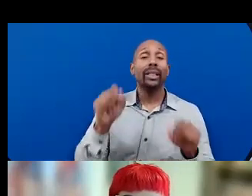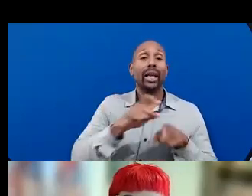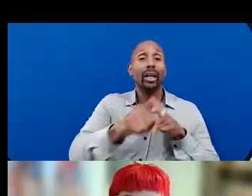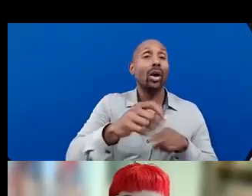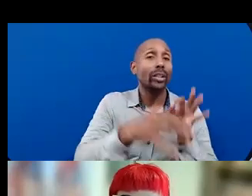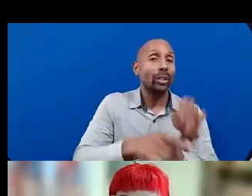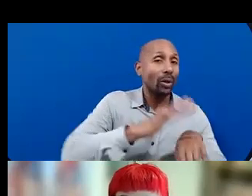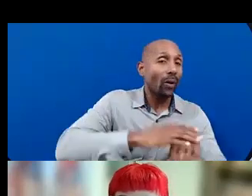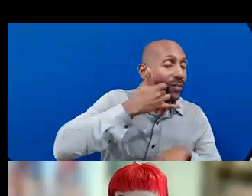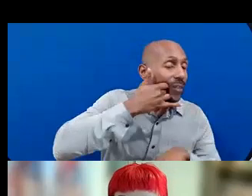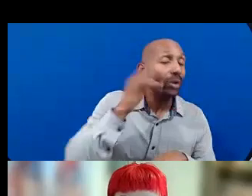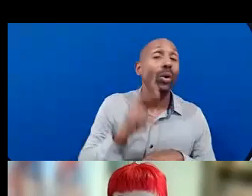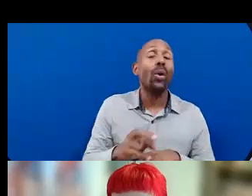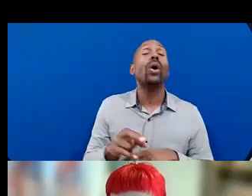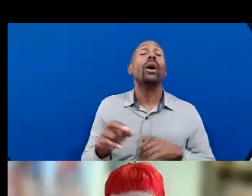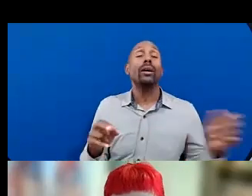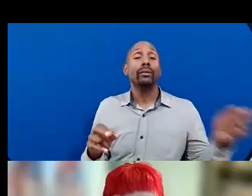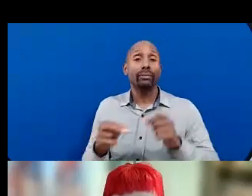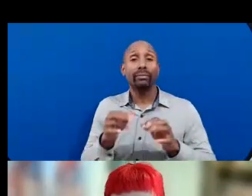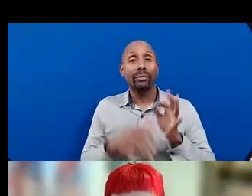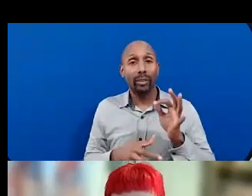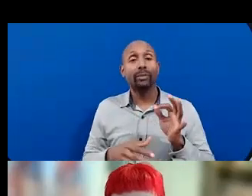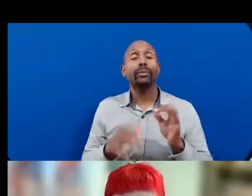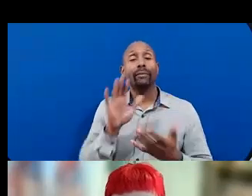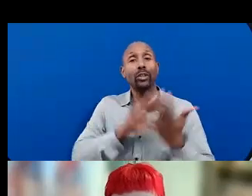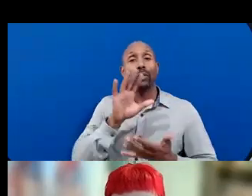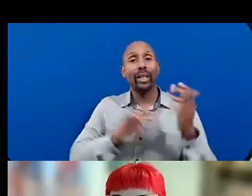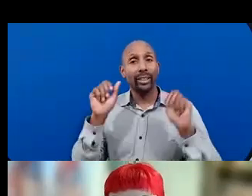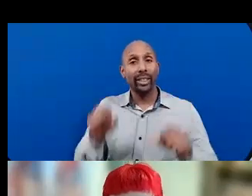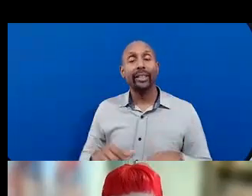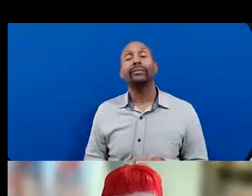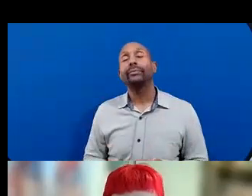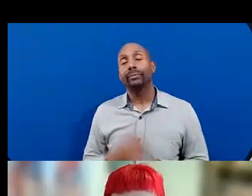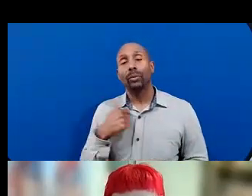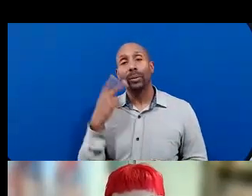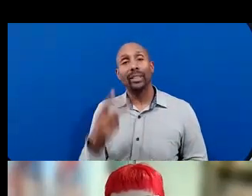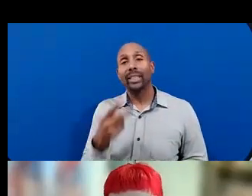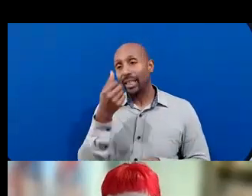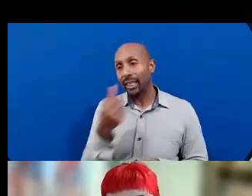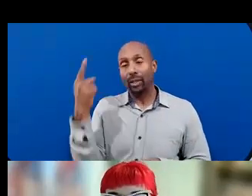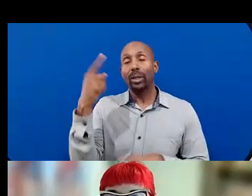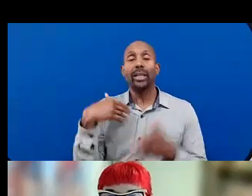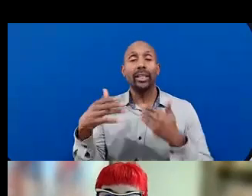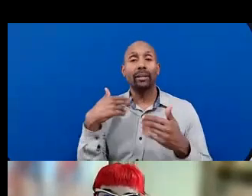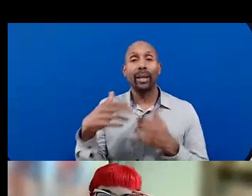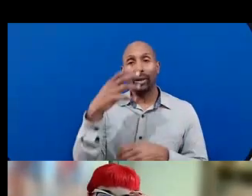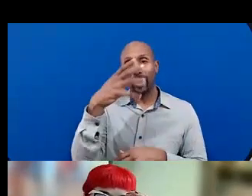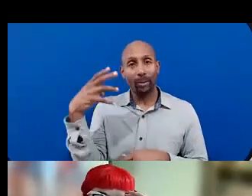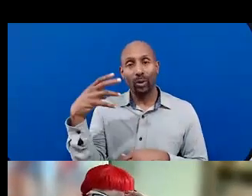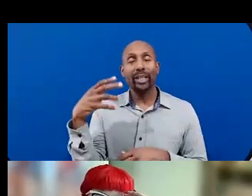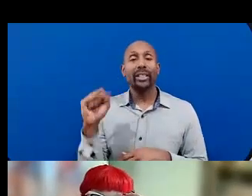we will see everybody regardless of like immigration status or anything like that.